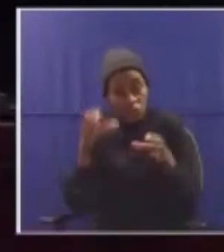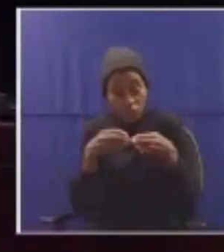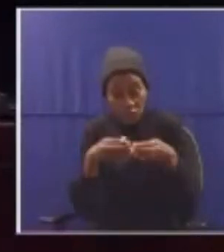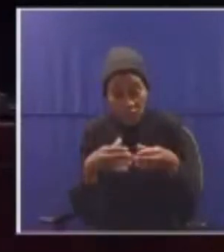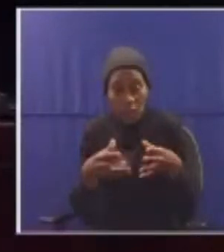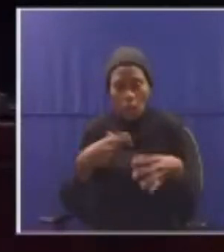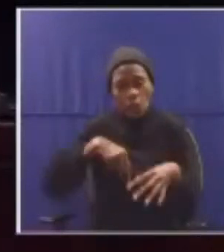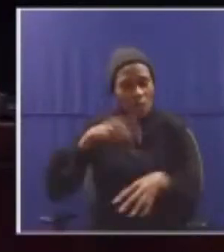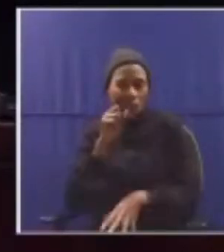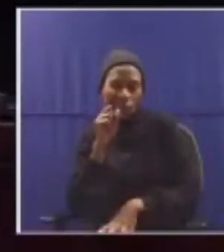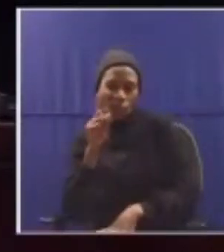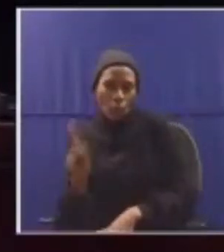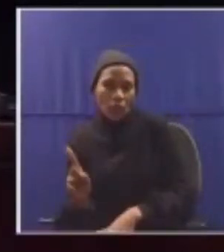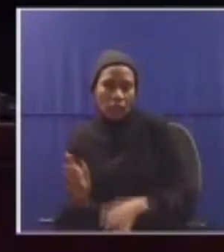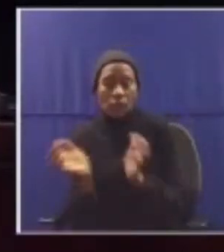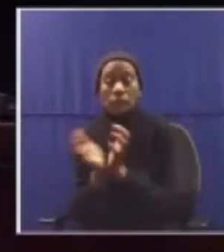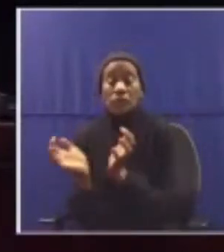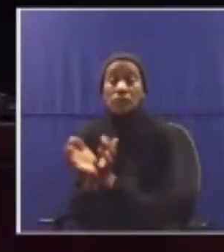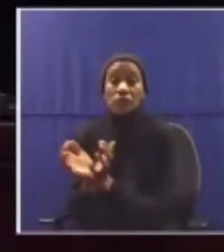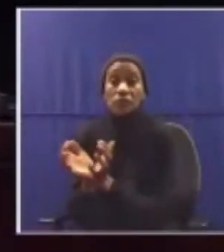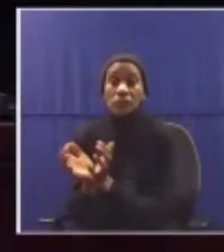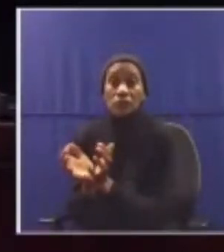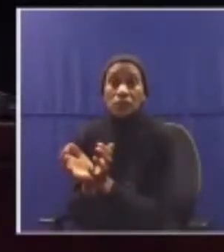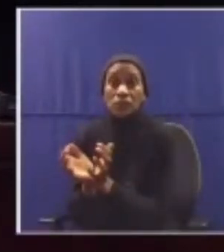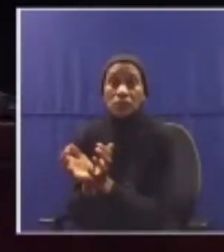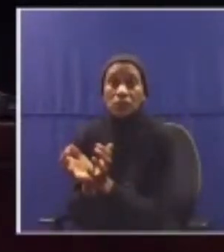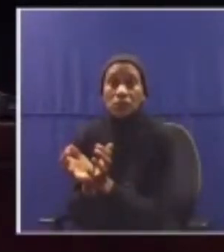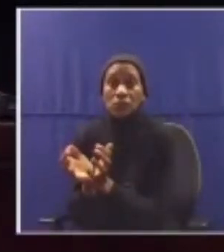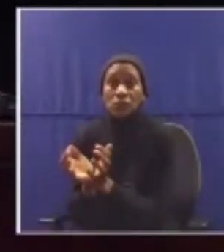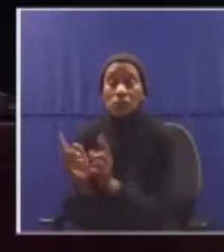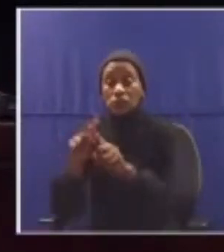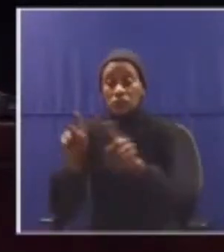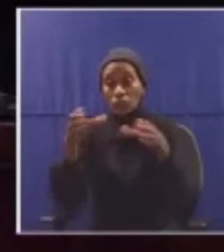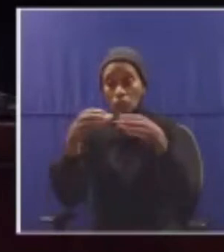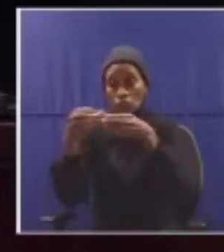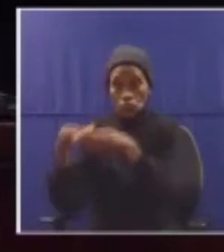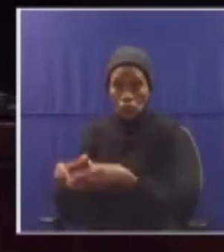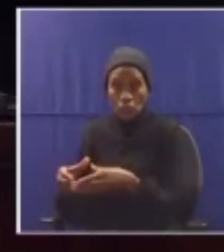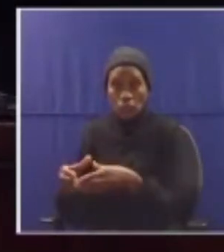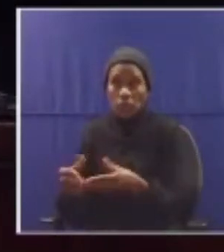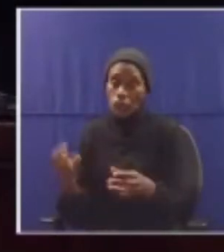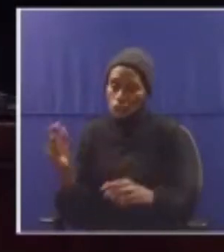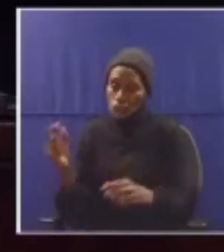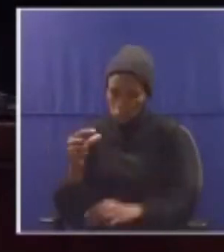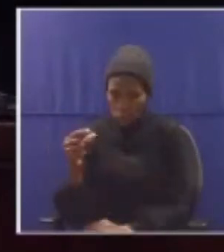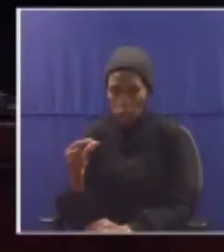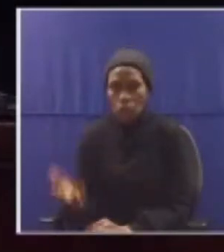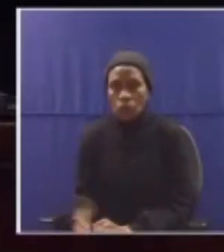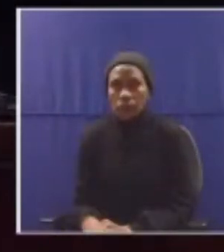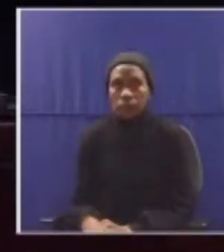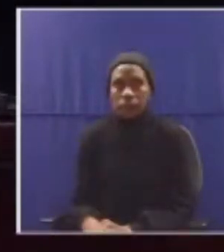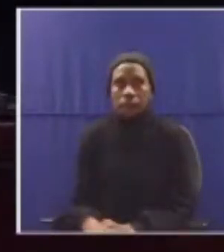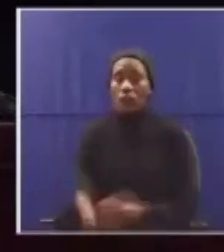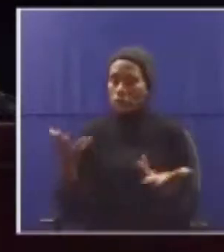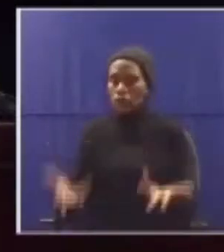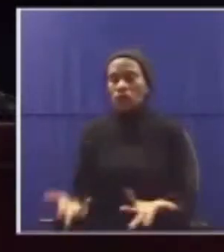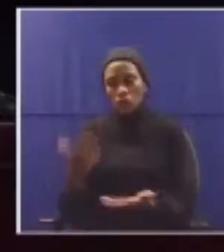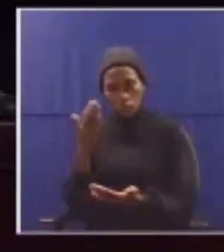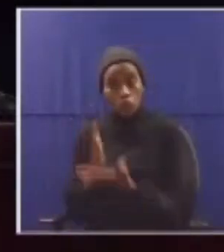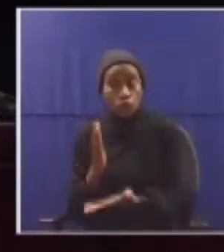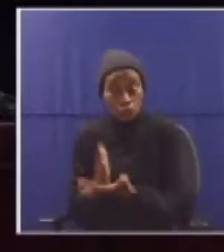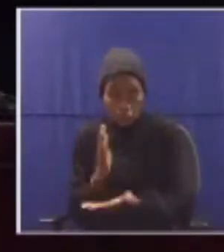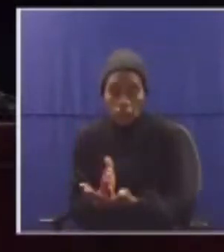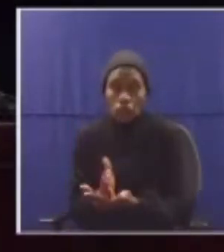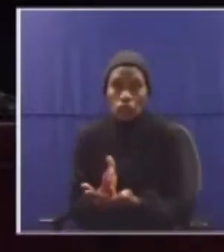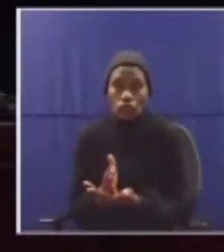a meeting with the warring parties there as soon as possible. So you can be assured